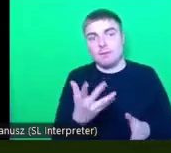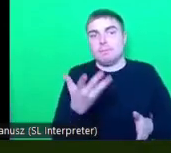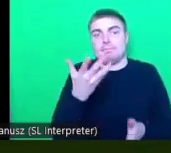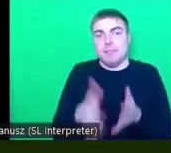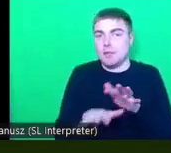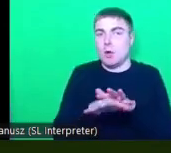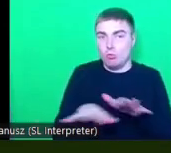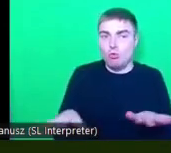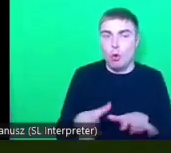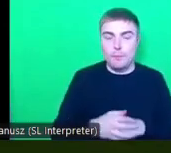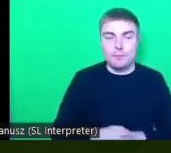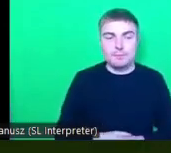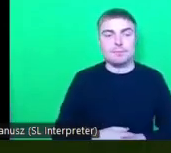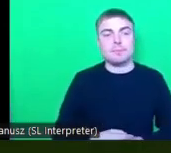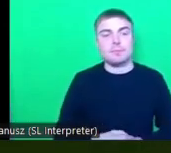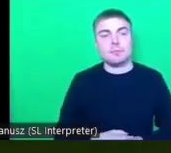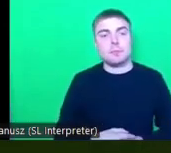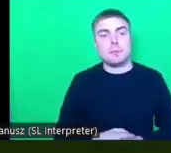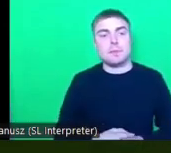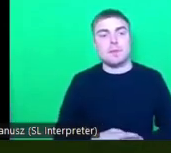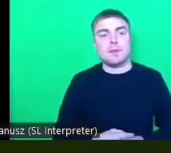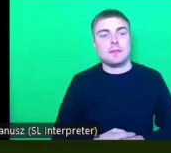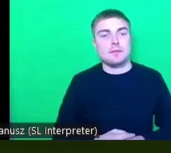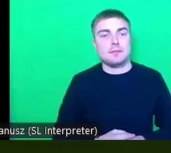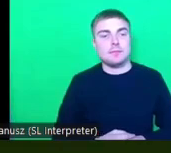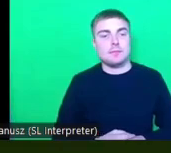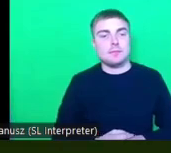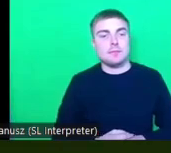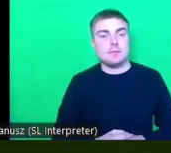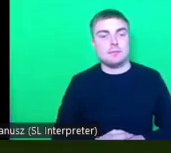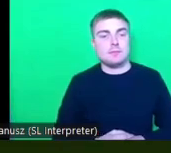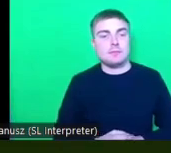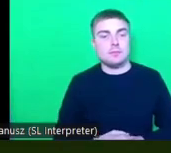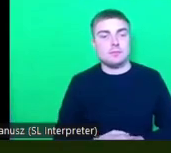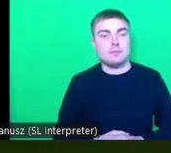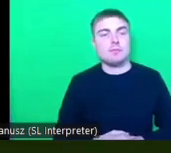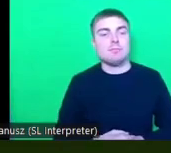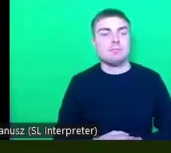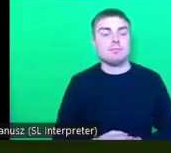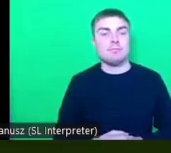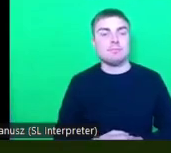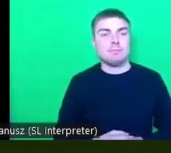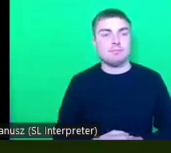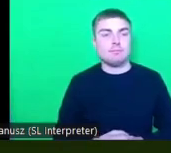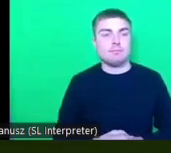for female with calves. So that is sort of the explanation that we had for that.